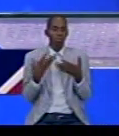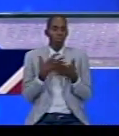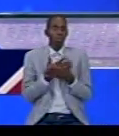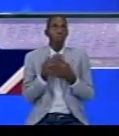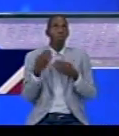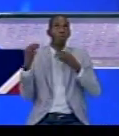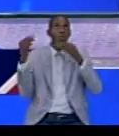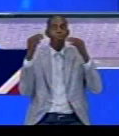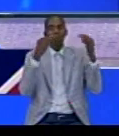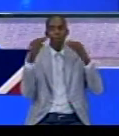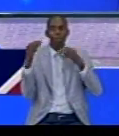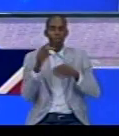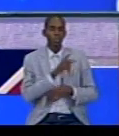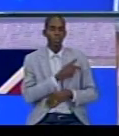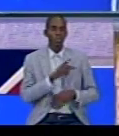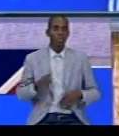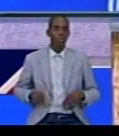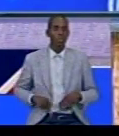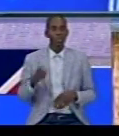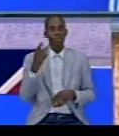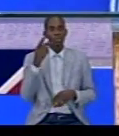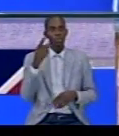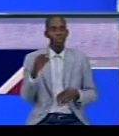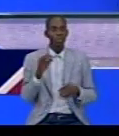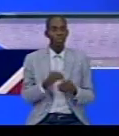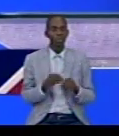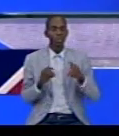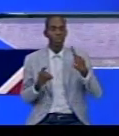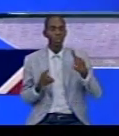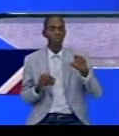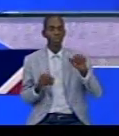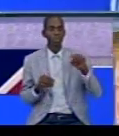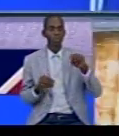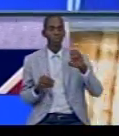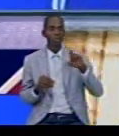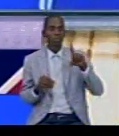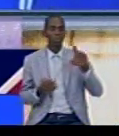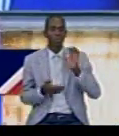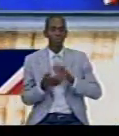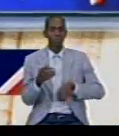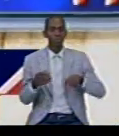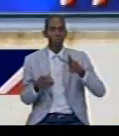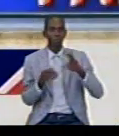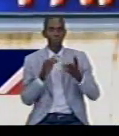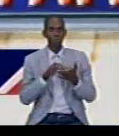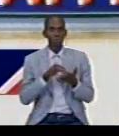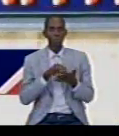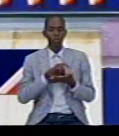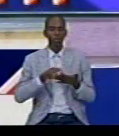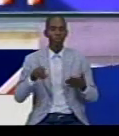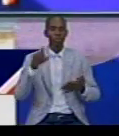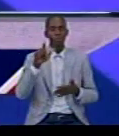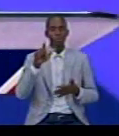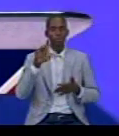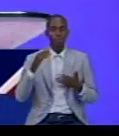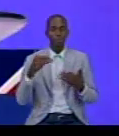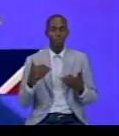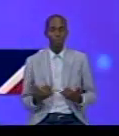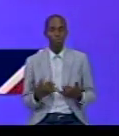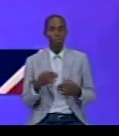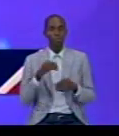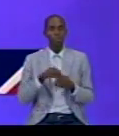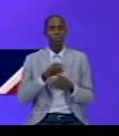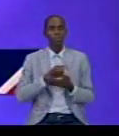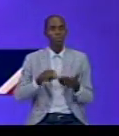frightened warrior king. We're looking at Daniel chapter 2 again, and we're reading from verse 25 now. In